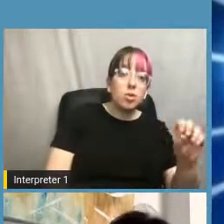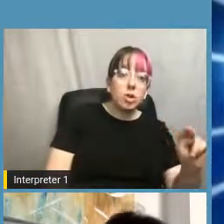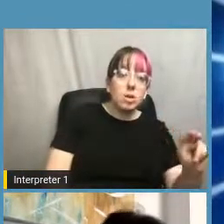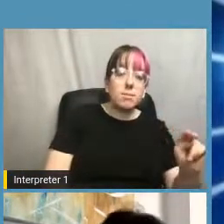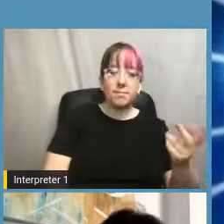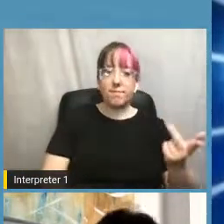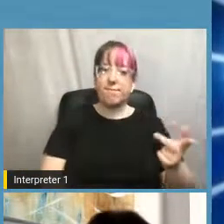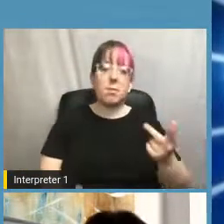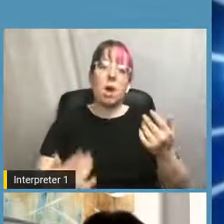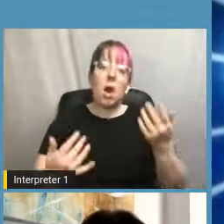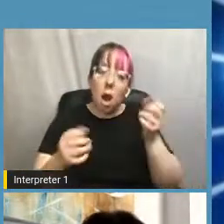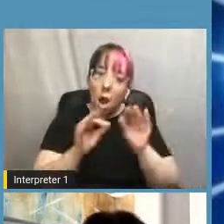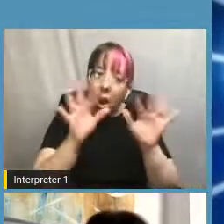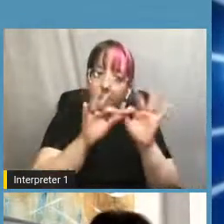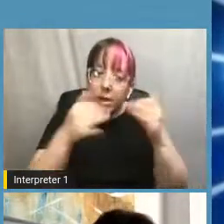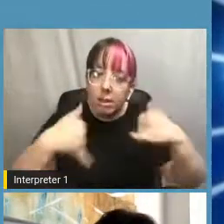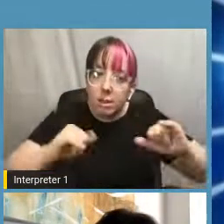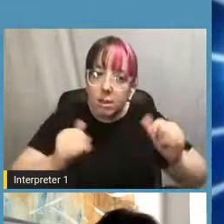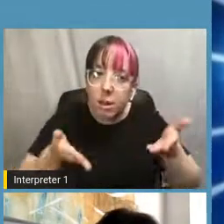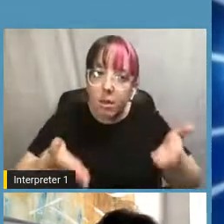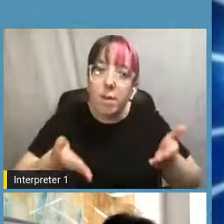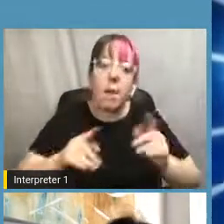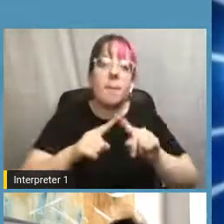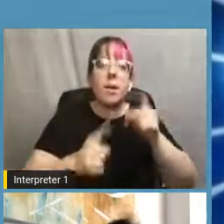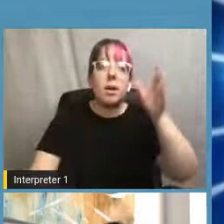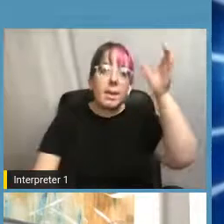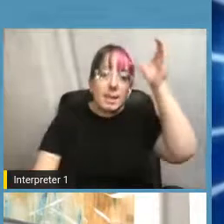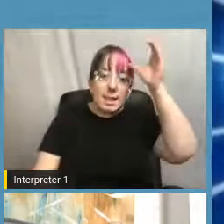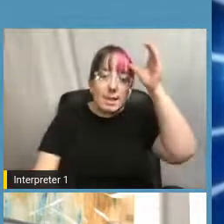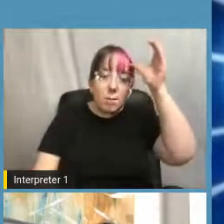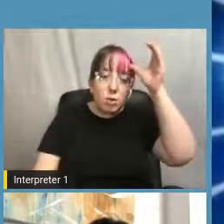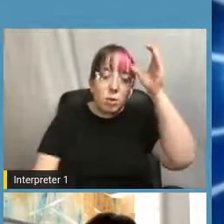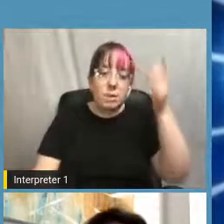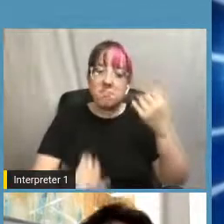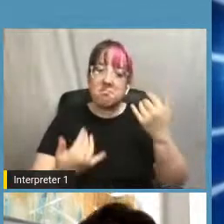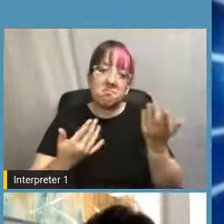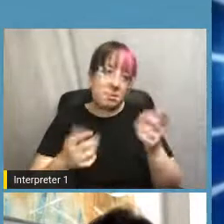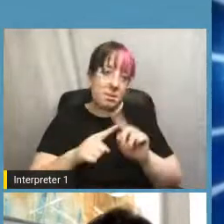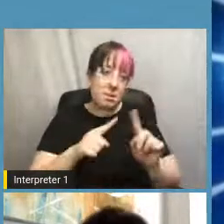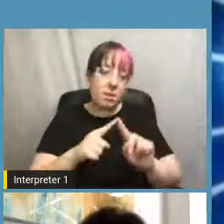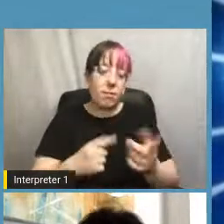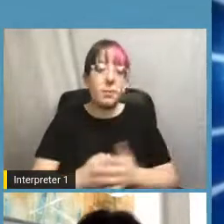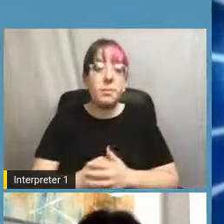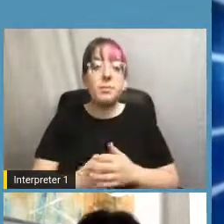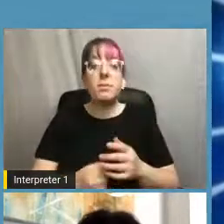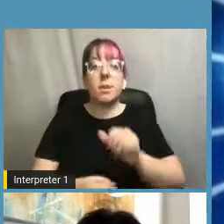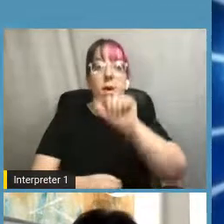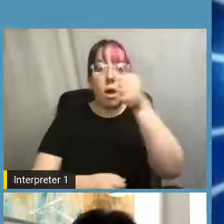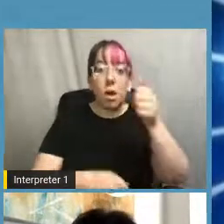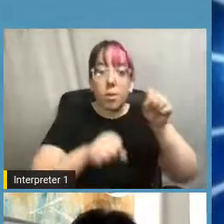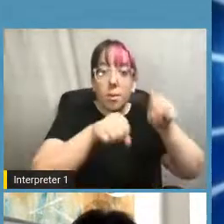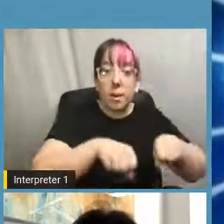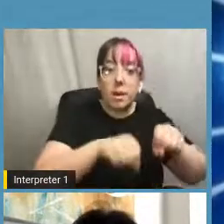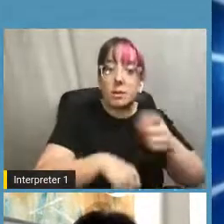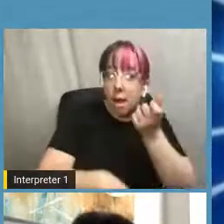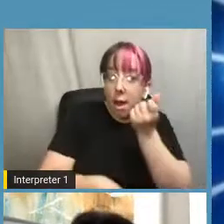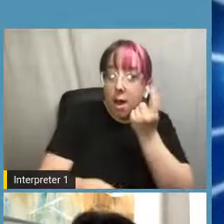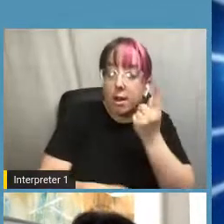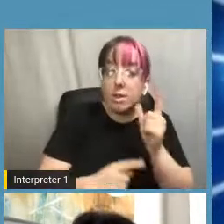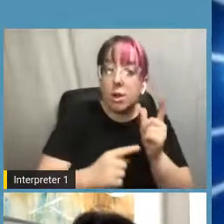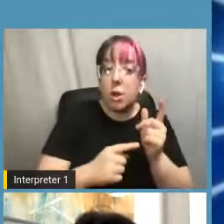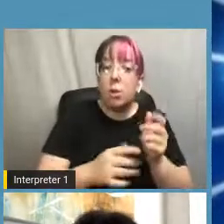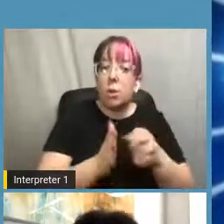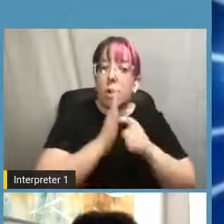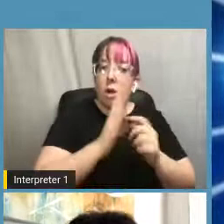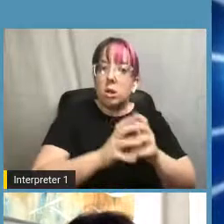still there, but conceptually, it's a little bit different. Another possibility, although it requires a lot of